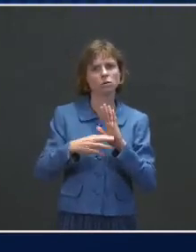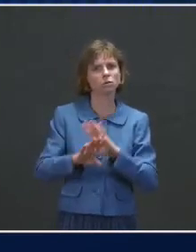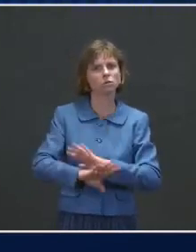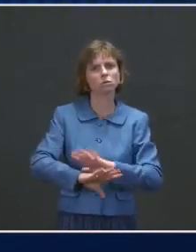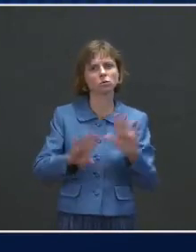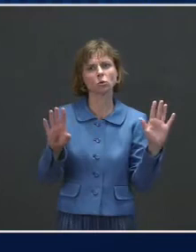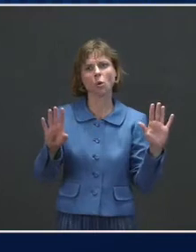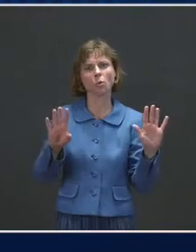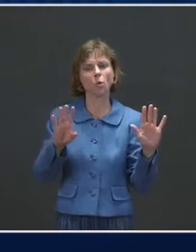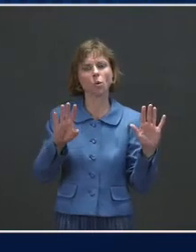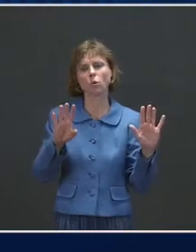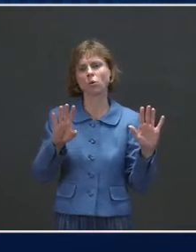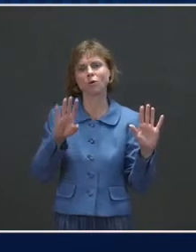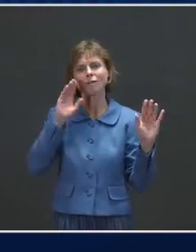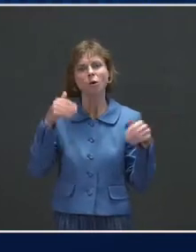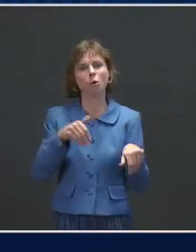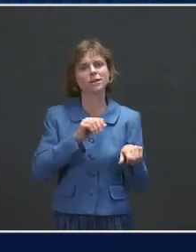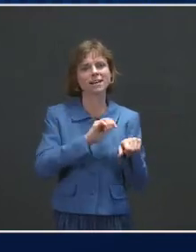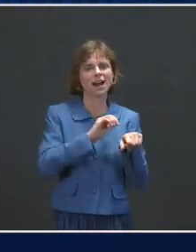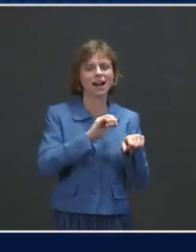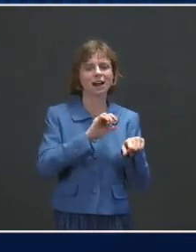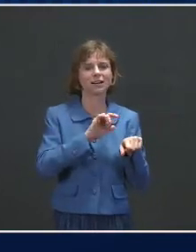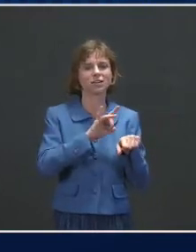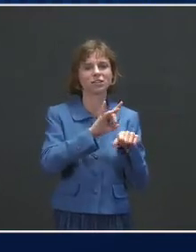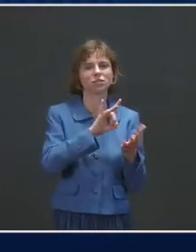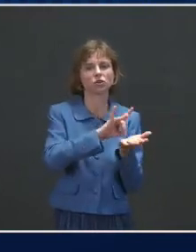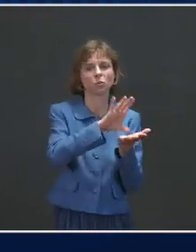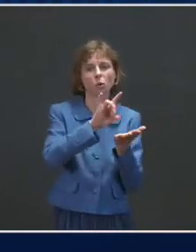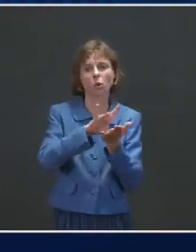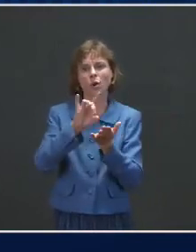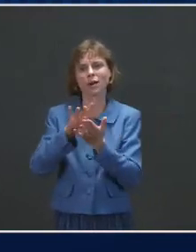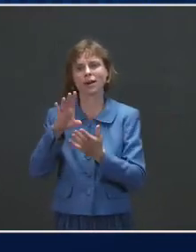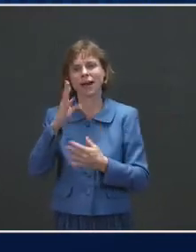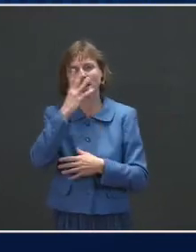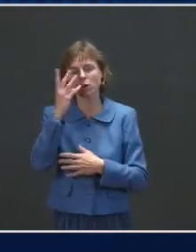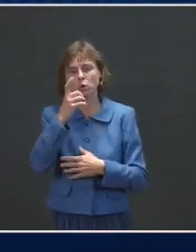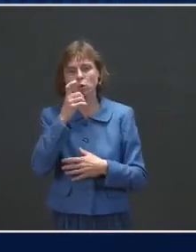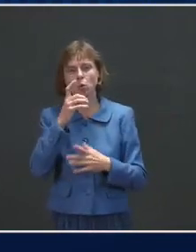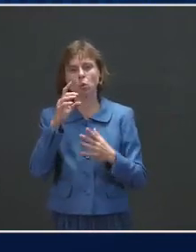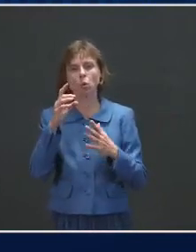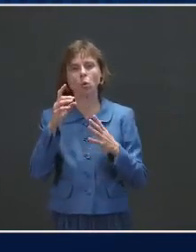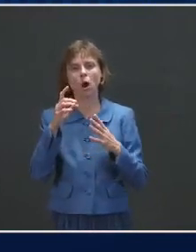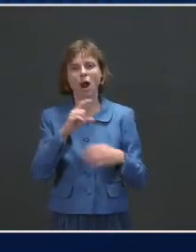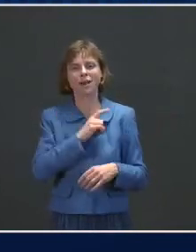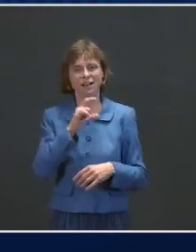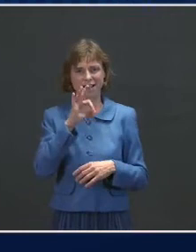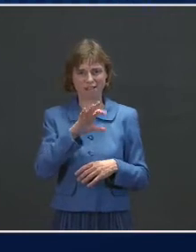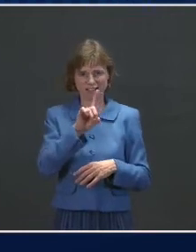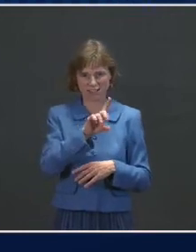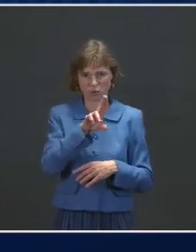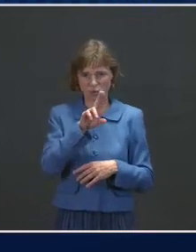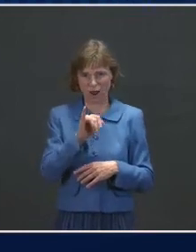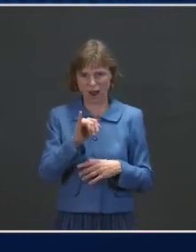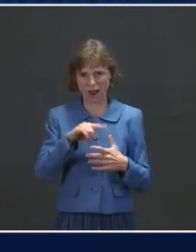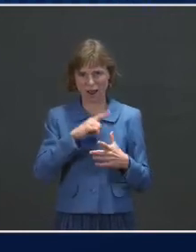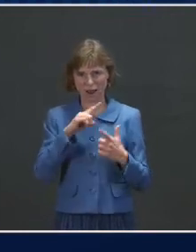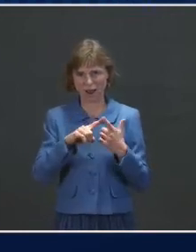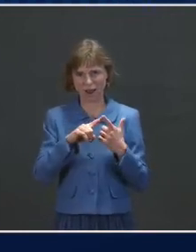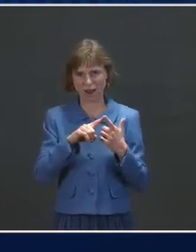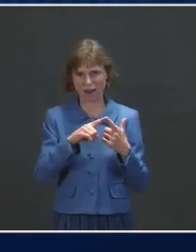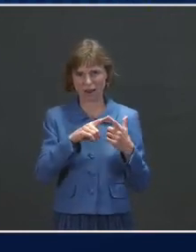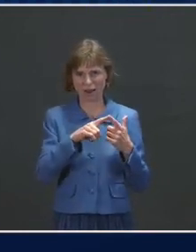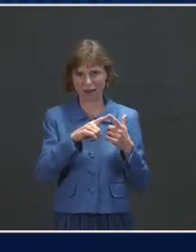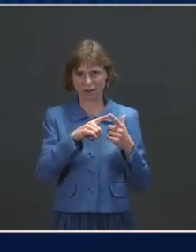deporting illegal immigrants who have been convicted of DUI, simple assault, solicitation, drug-based crimes, among other things. And